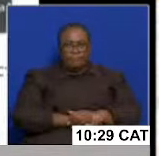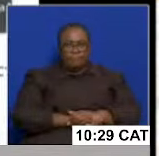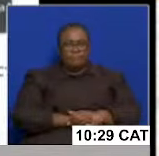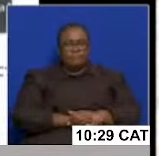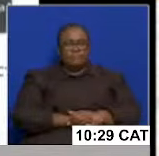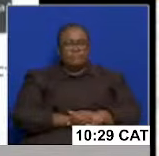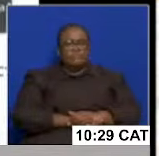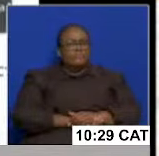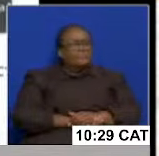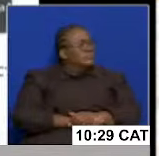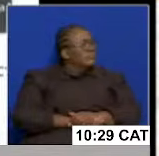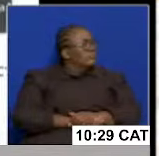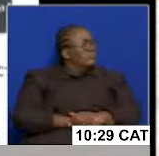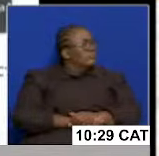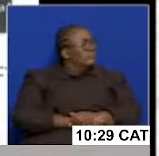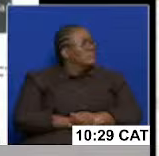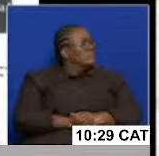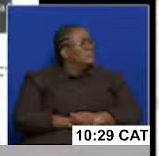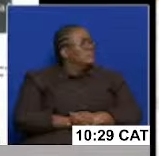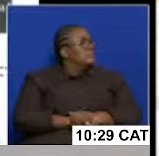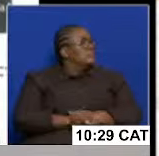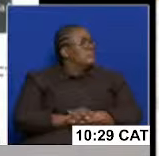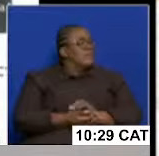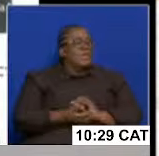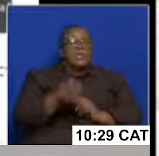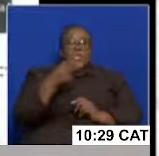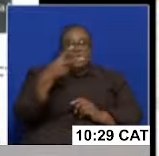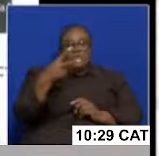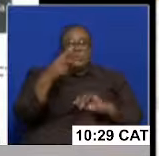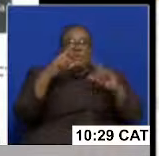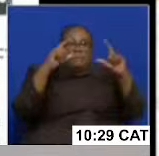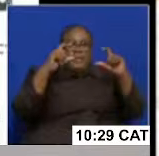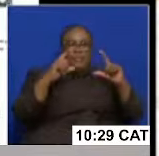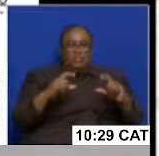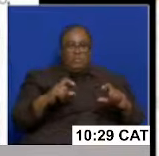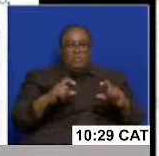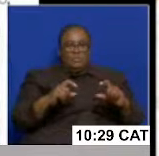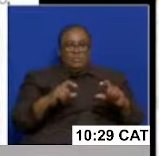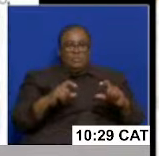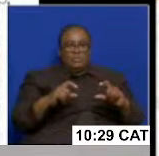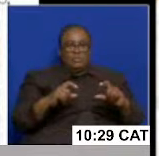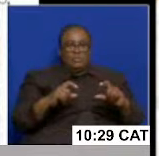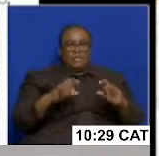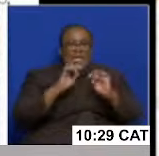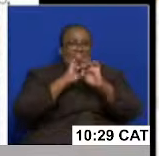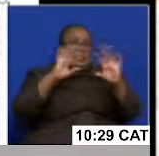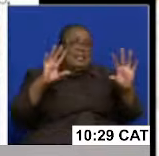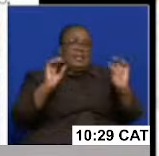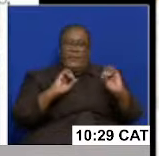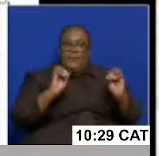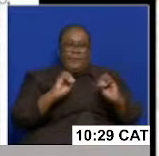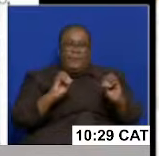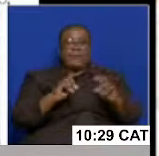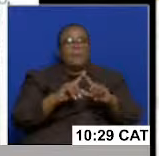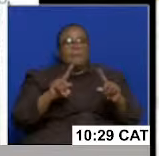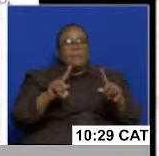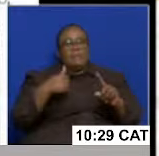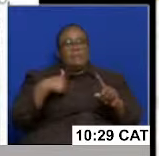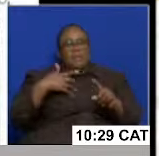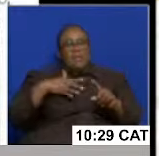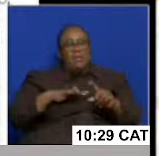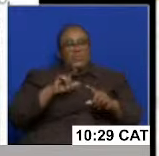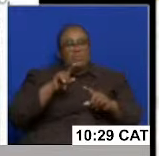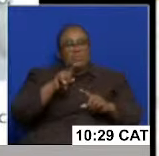The two pictures on the page are not completely clear, but I want you to please take note of